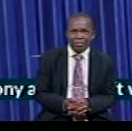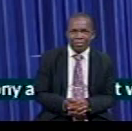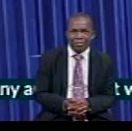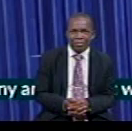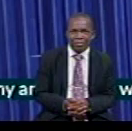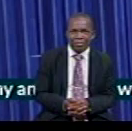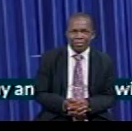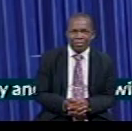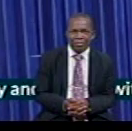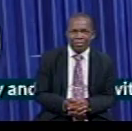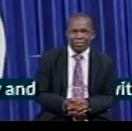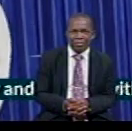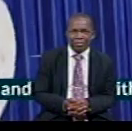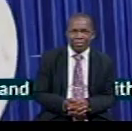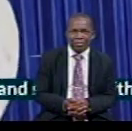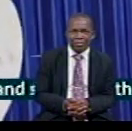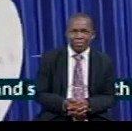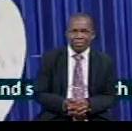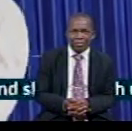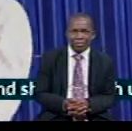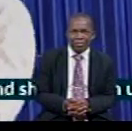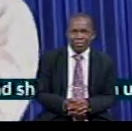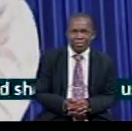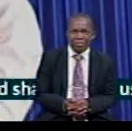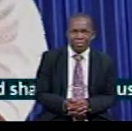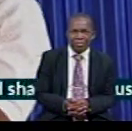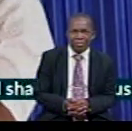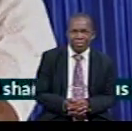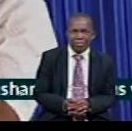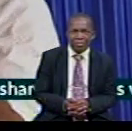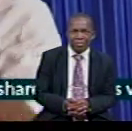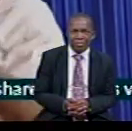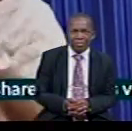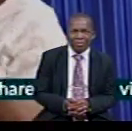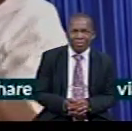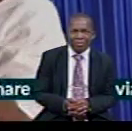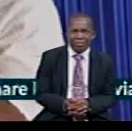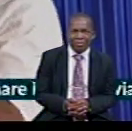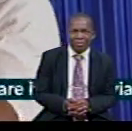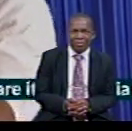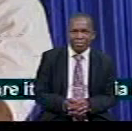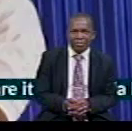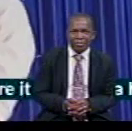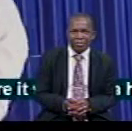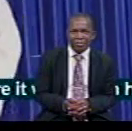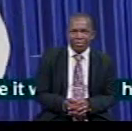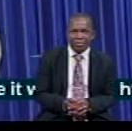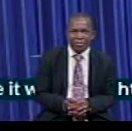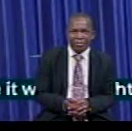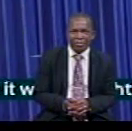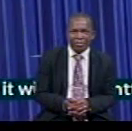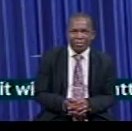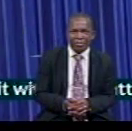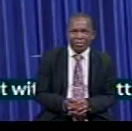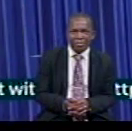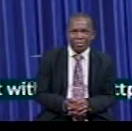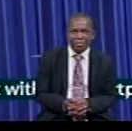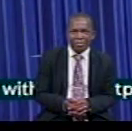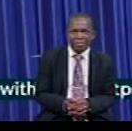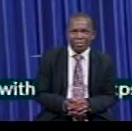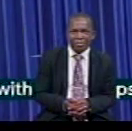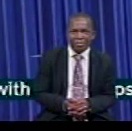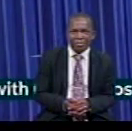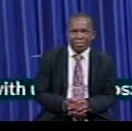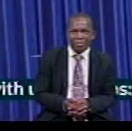GDA. I play a soft penny bumpy and I'm a dimmy GDA Canada. I feel Cassie and Chacon when Satan wanted for Frobby at me Abemu. Me and